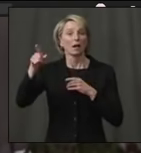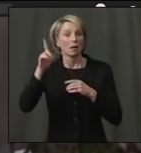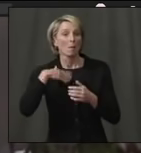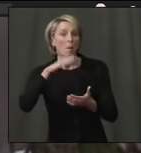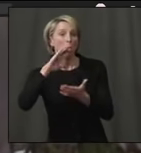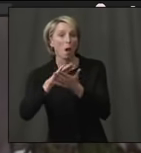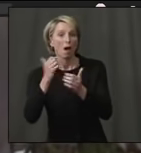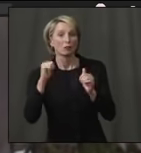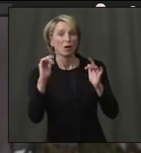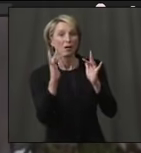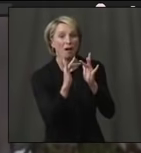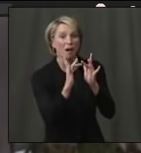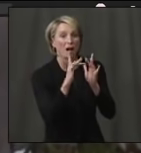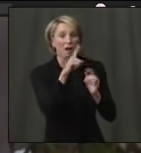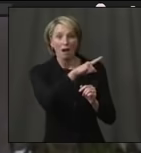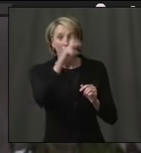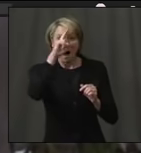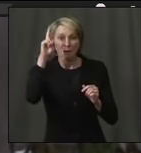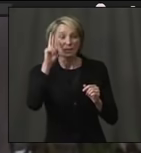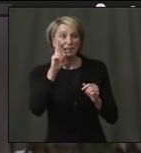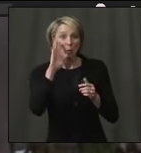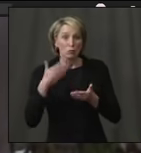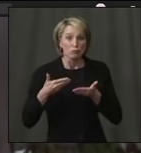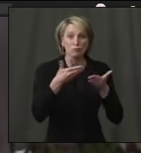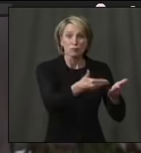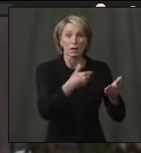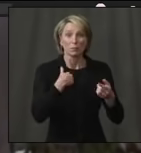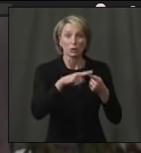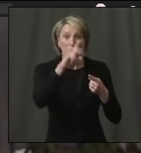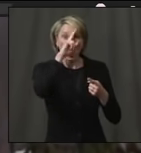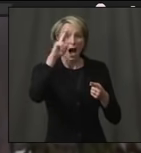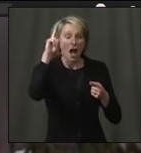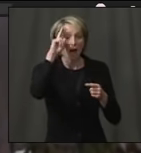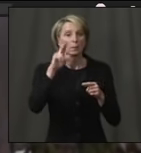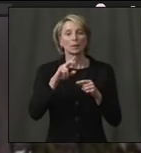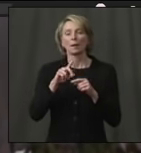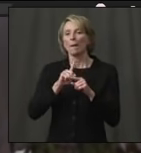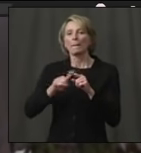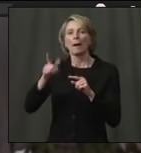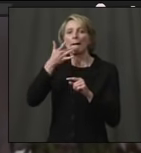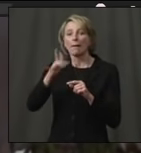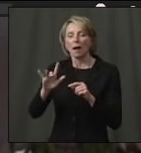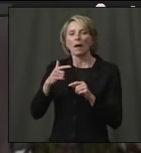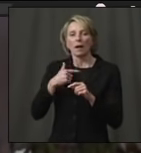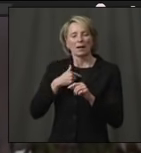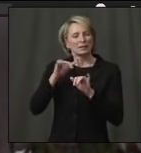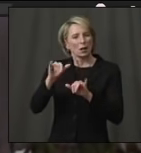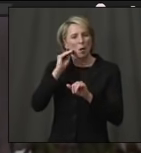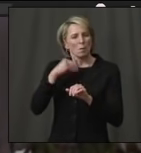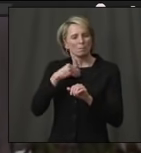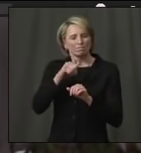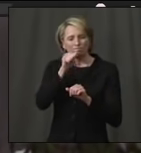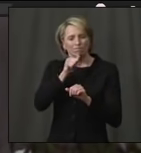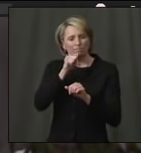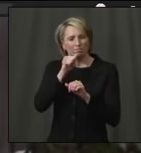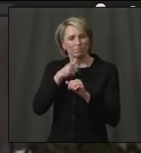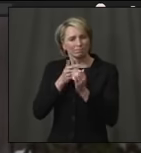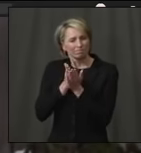local EMS services. But fortunately, I was able to stick it out here at home and come through